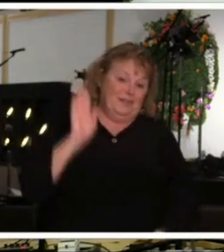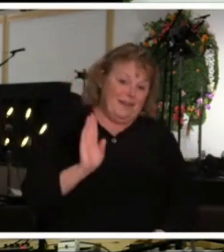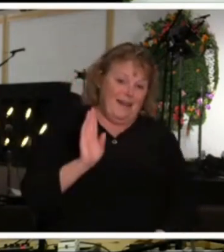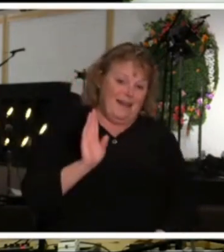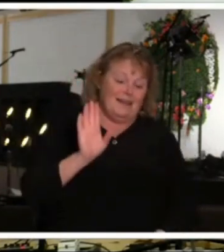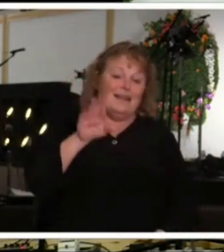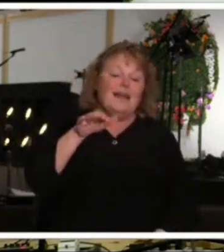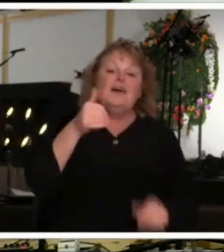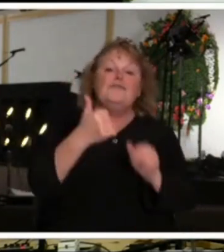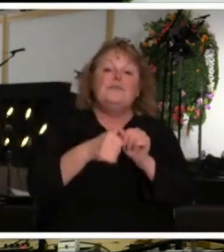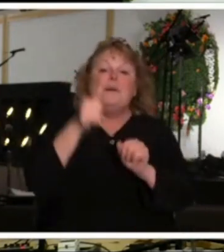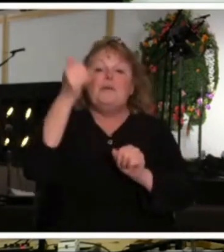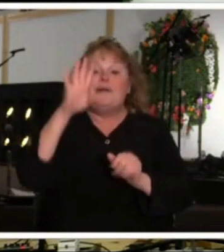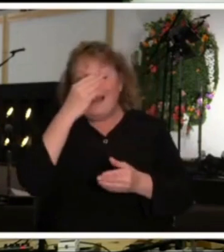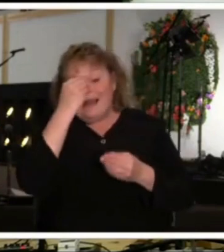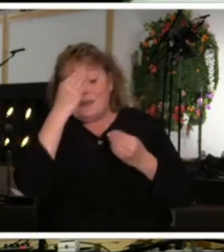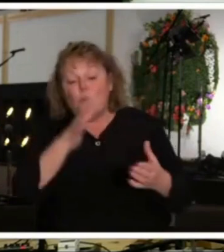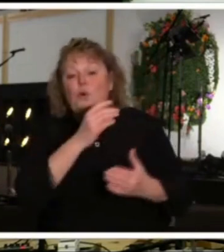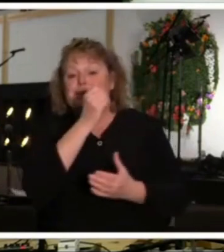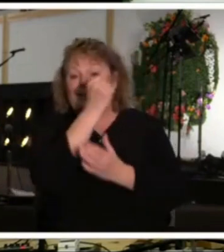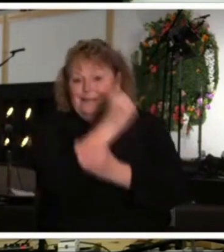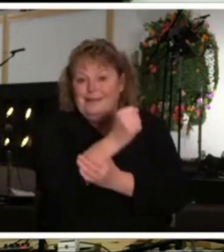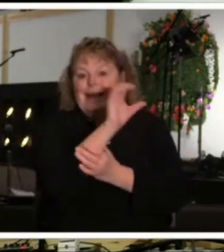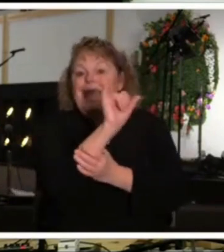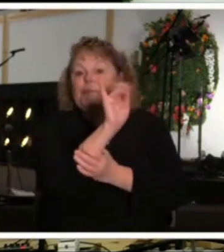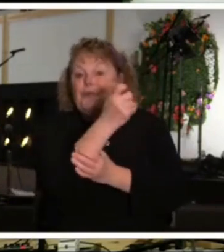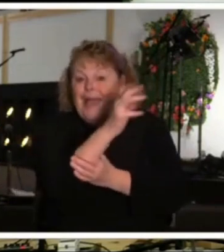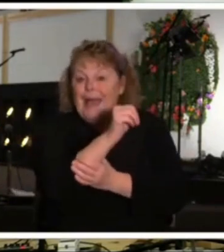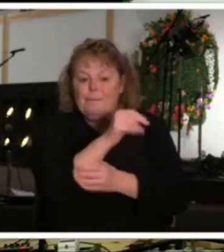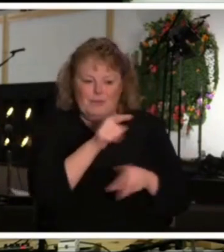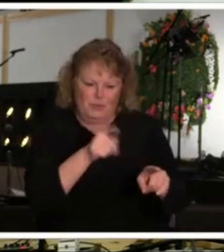Remember, God told Abraham that you're going to have a son?